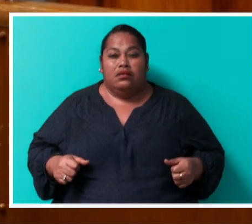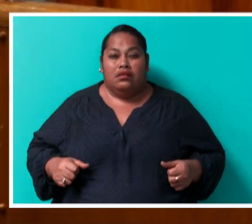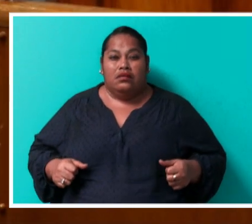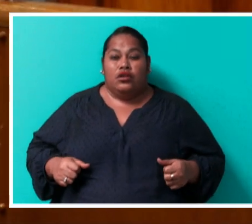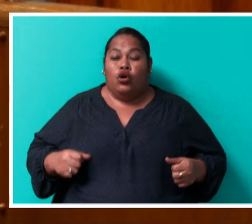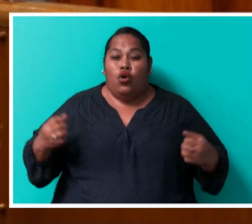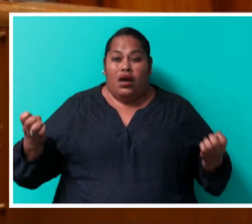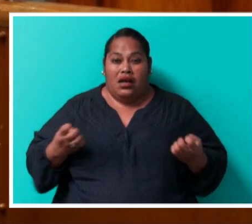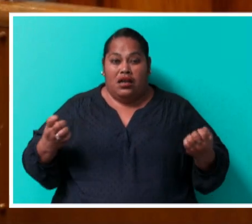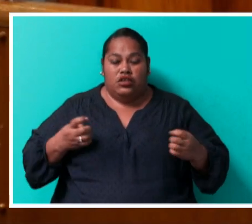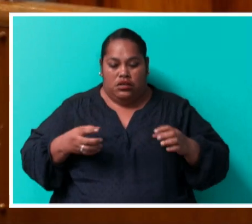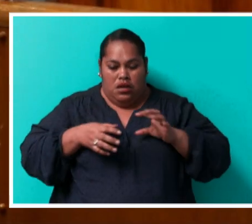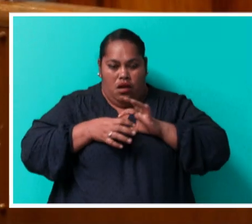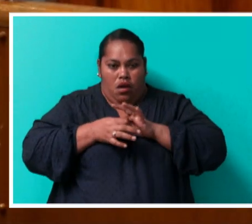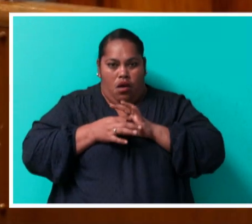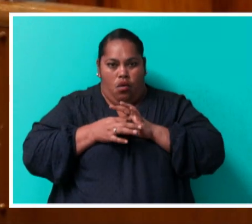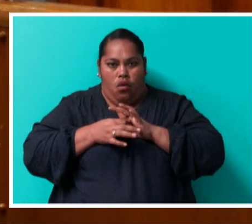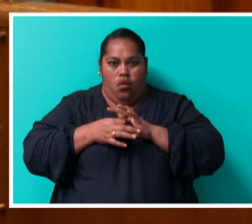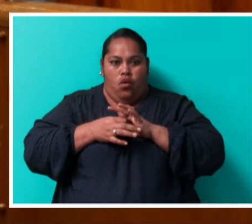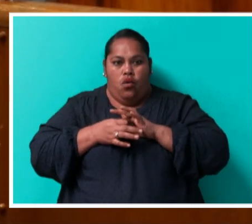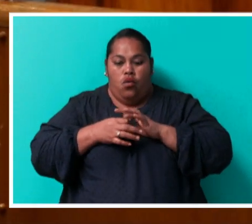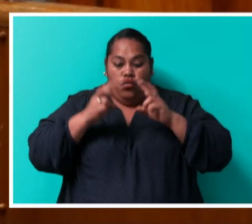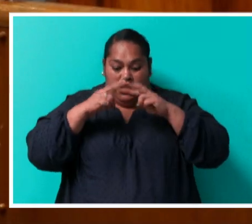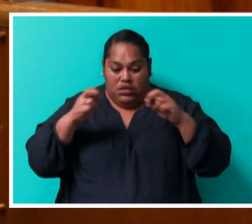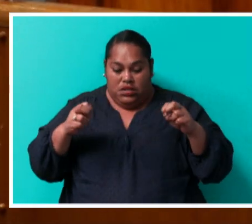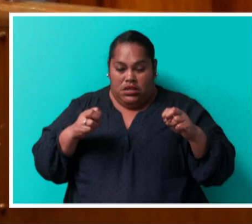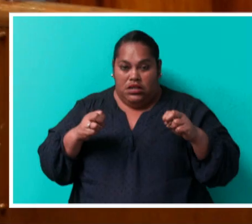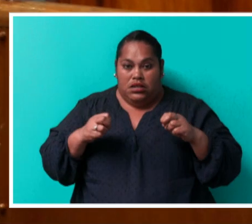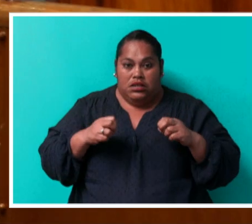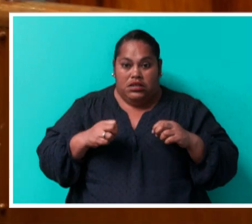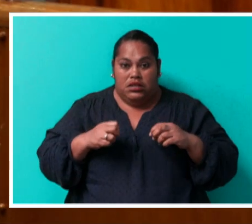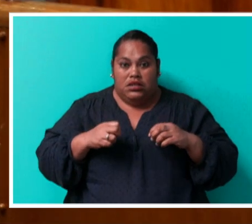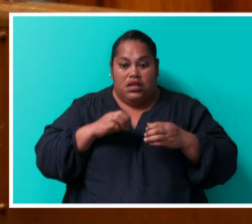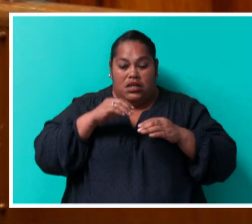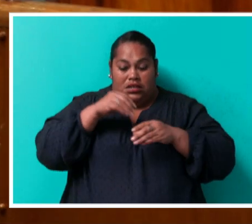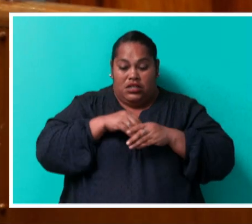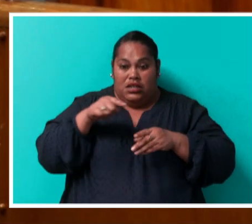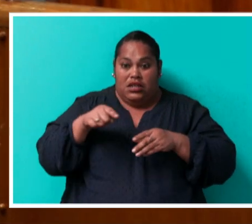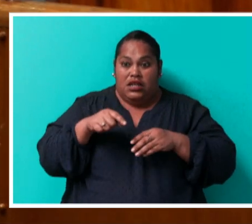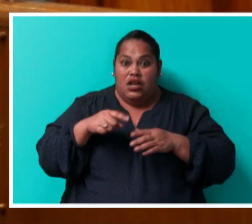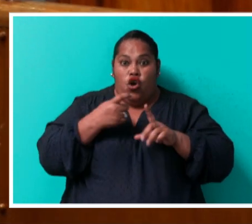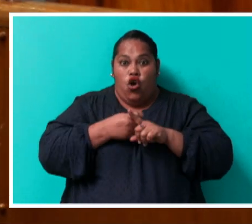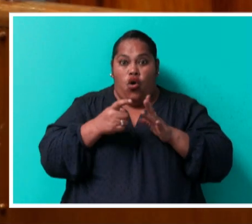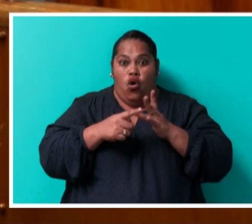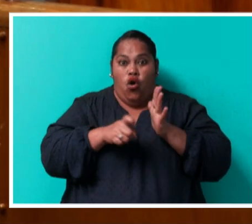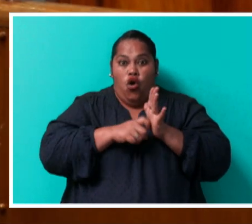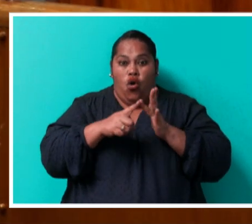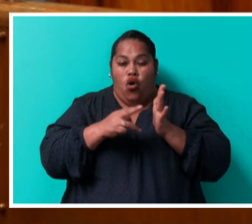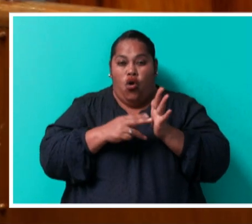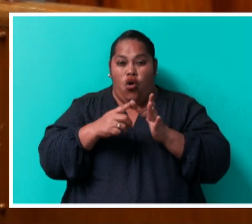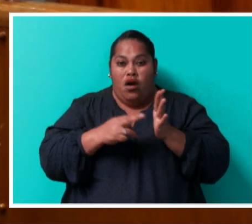encourage our own research station, Cornevia, to link up with the National Agriculture and